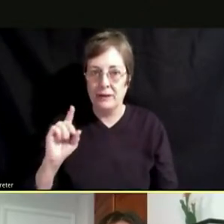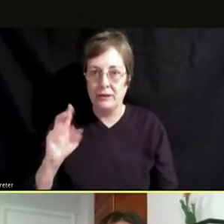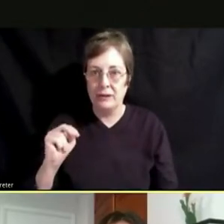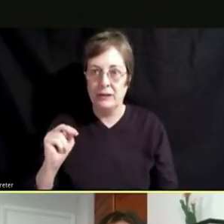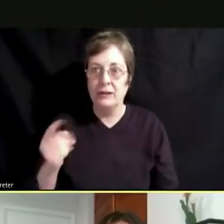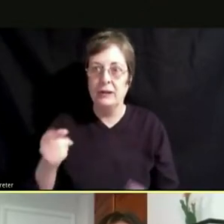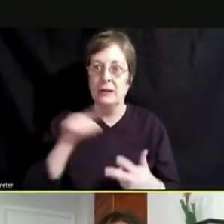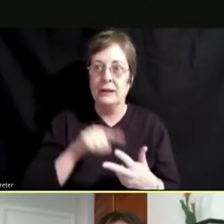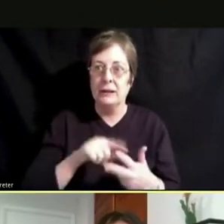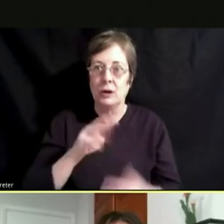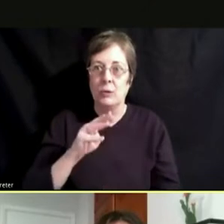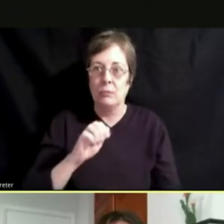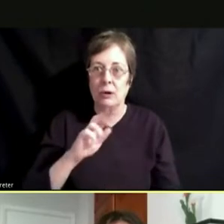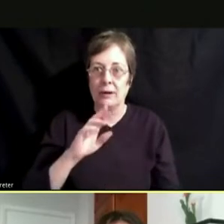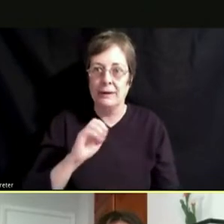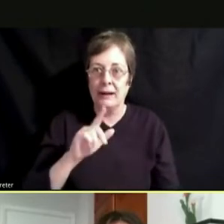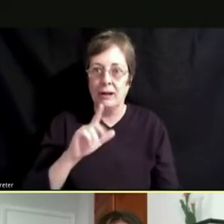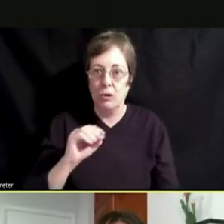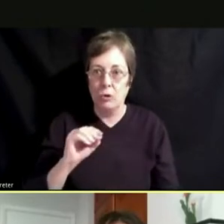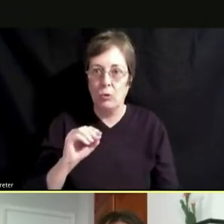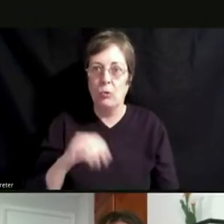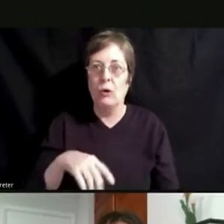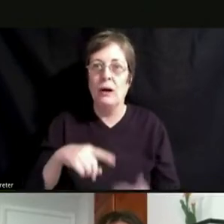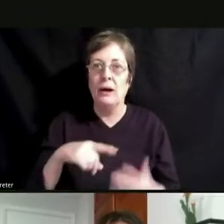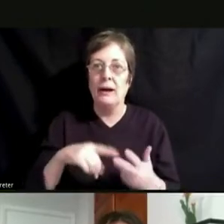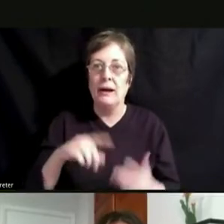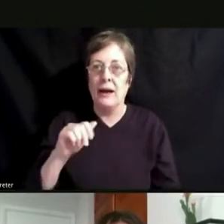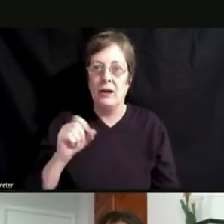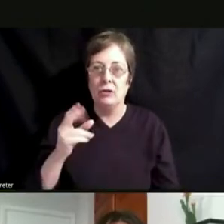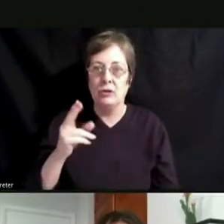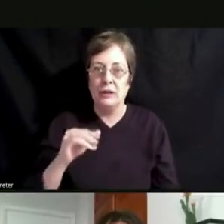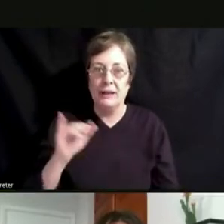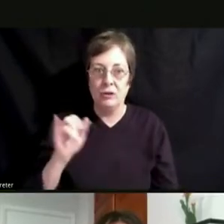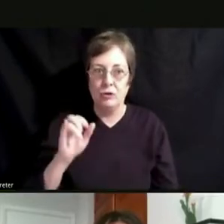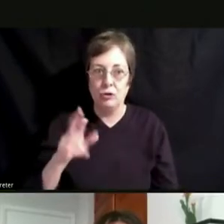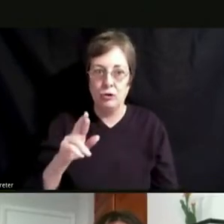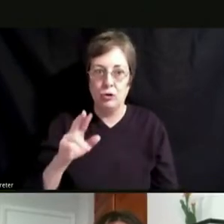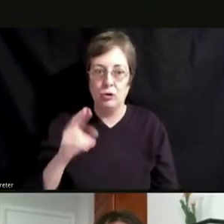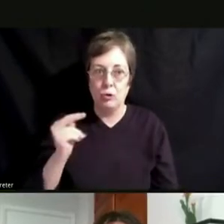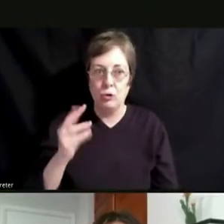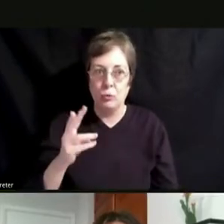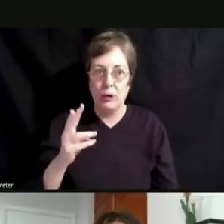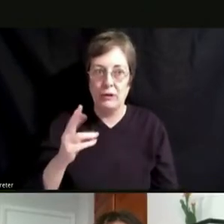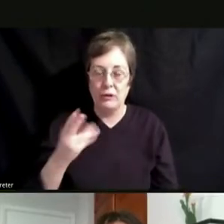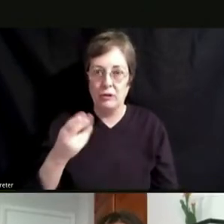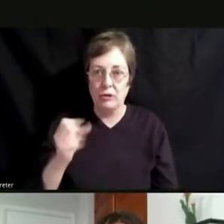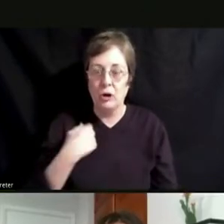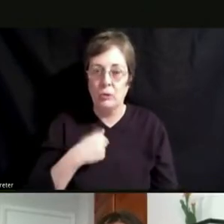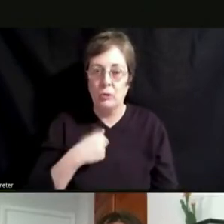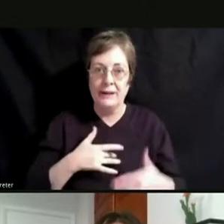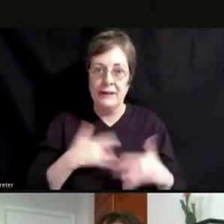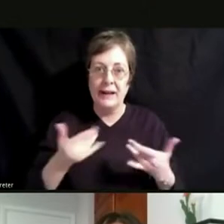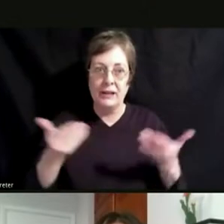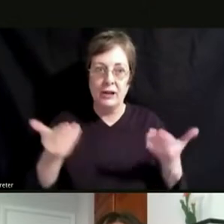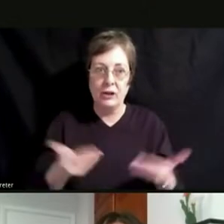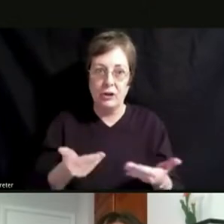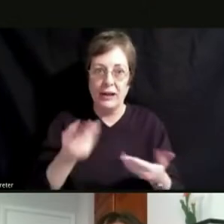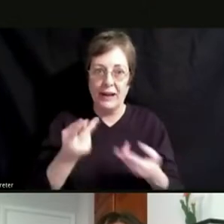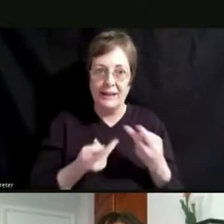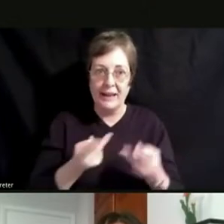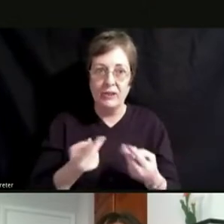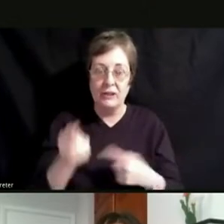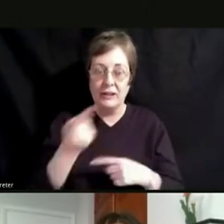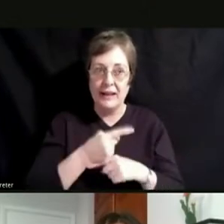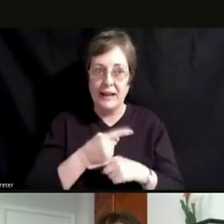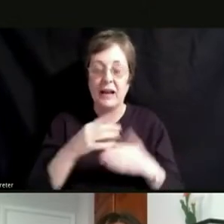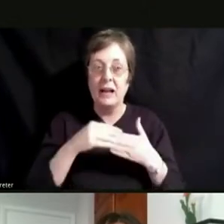a junior at Gaithersburg High School. We are delighted to introduce our career guest for today. Leaders from the world of